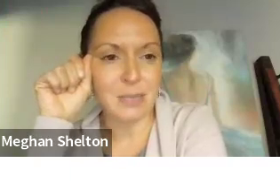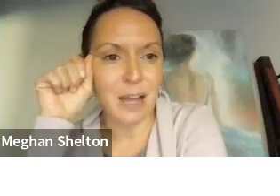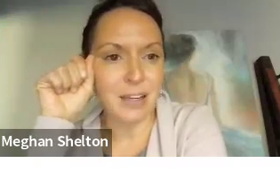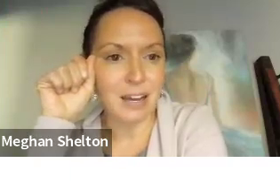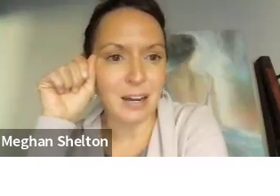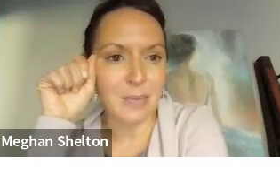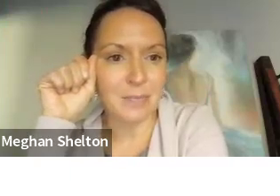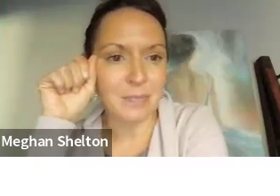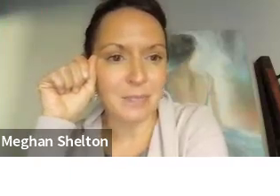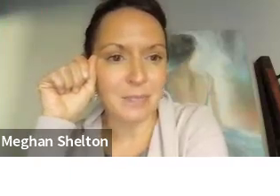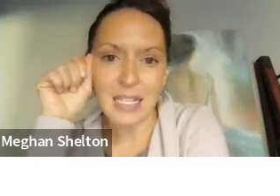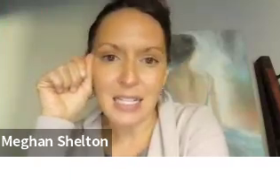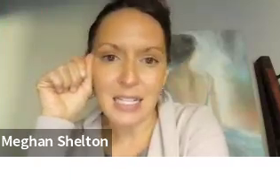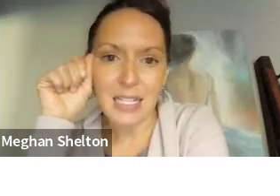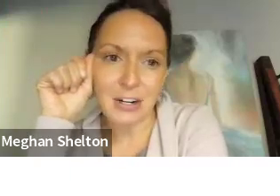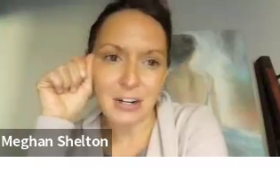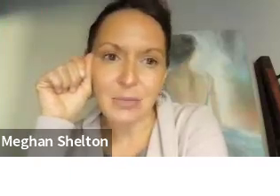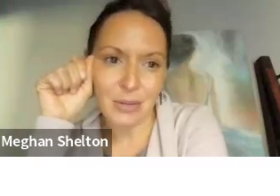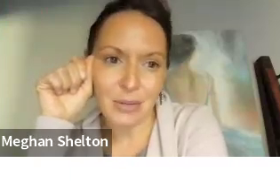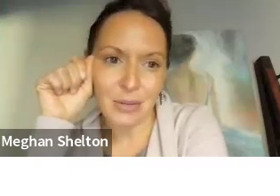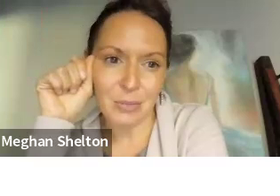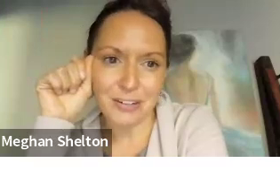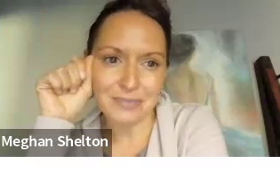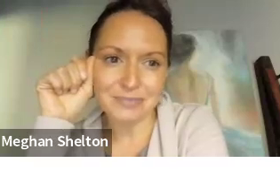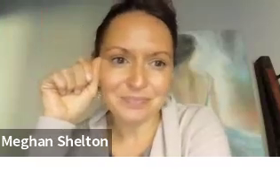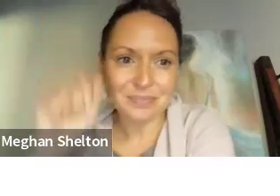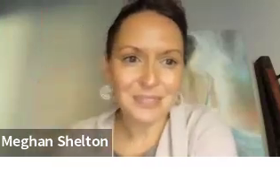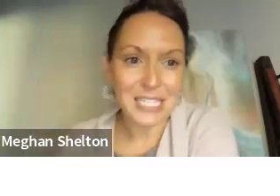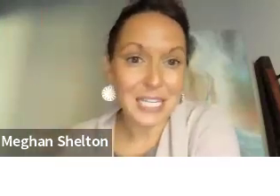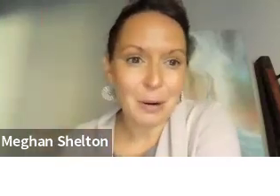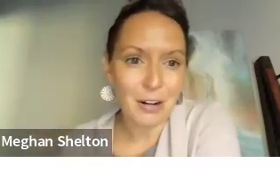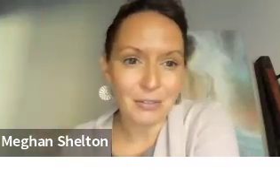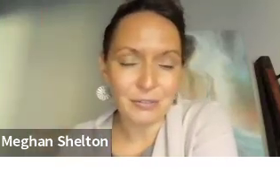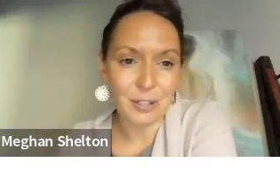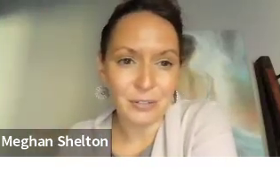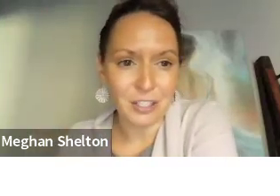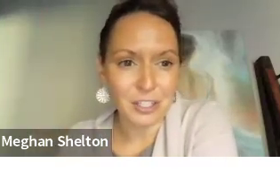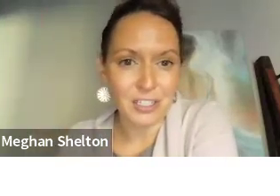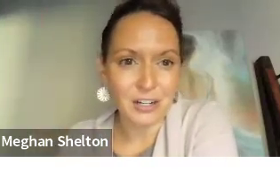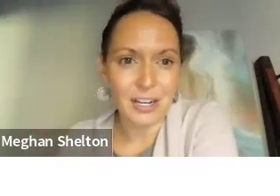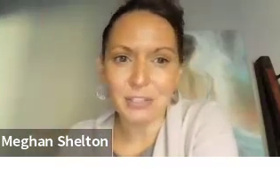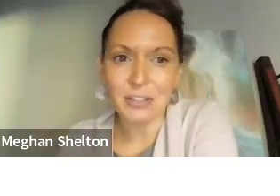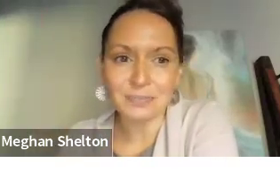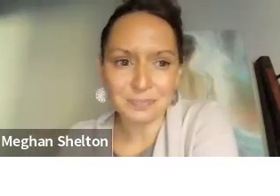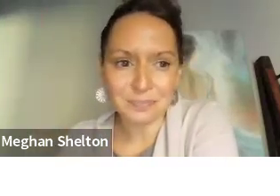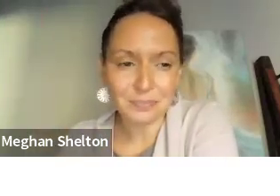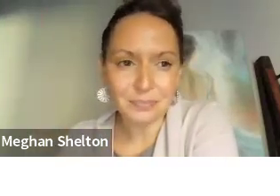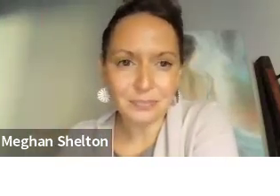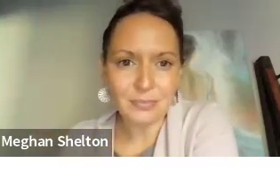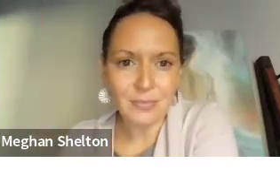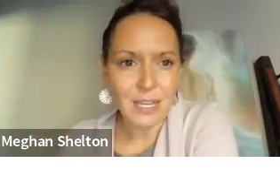giving us feedback as we start to build out and move forward. That's a key part of your function as our